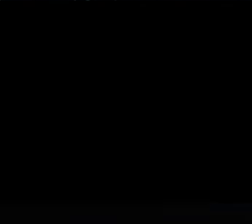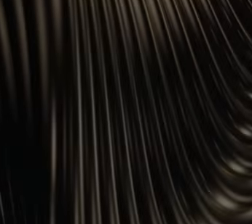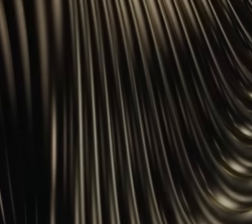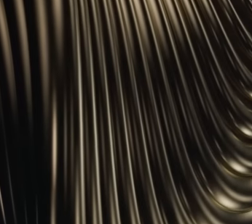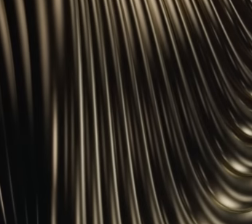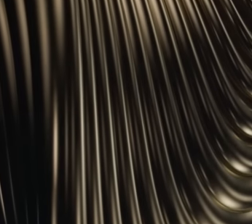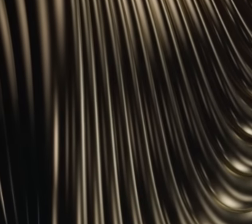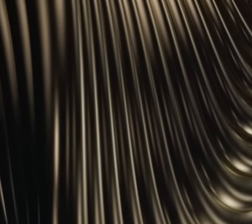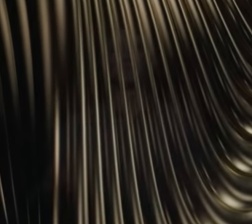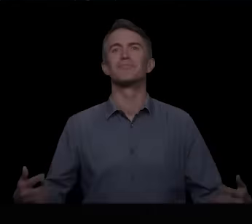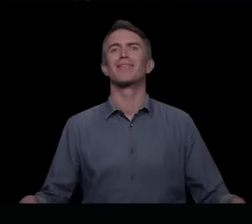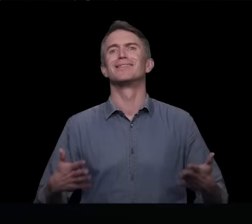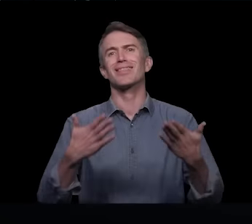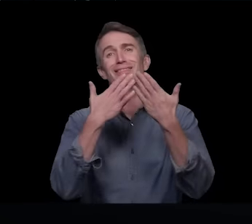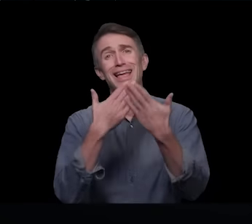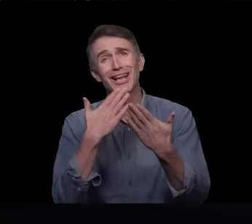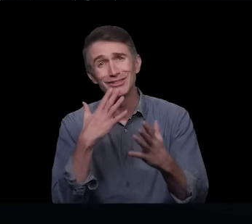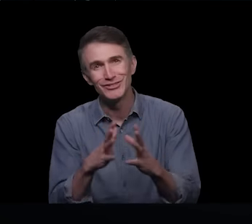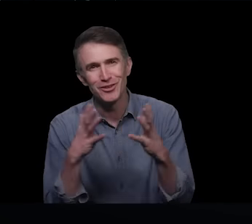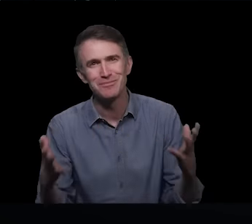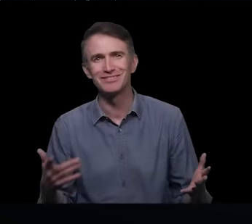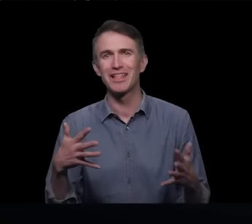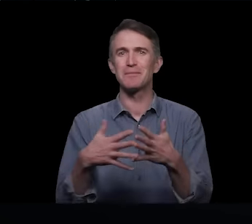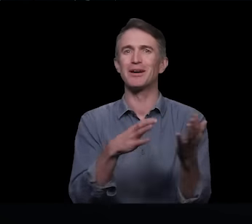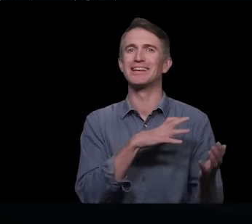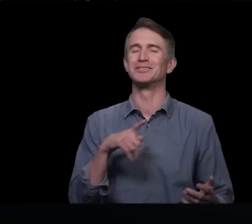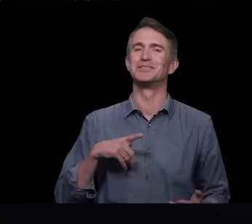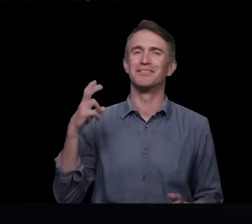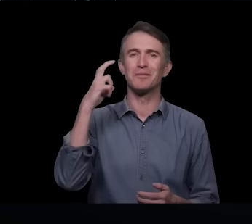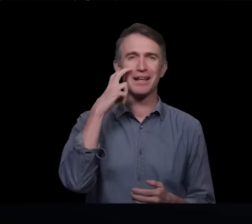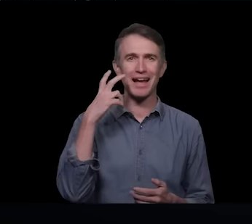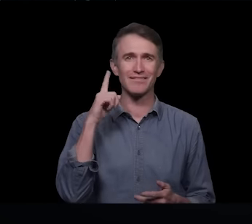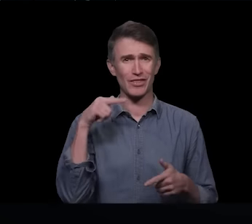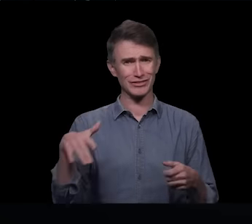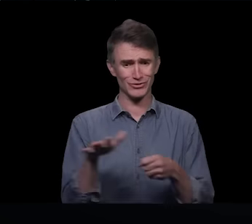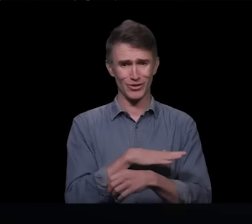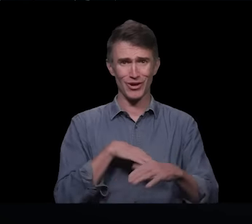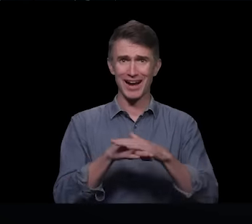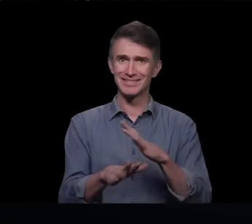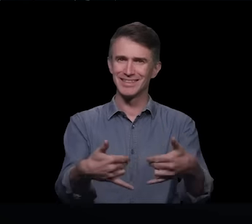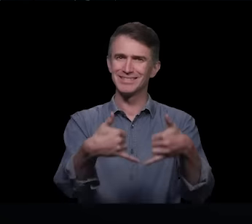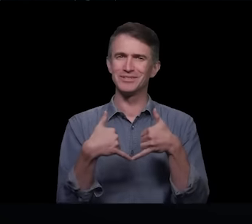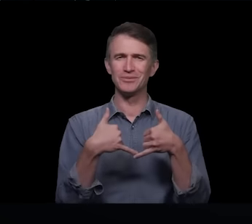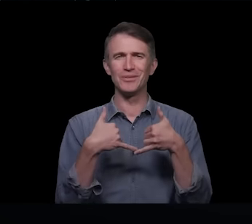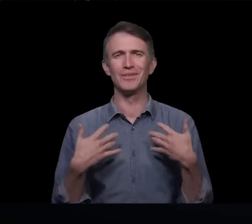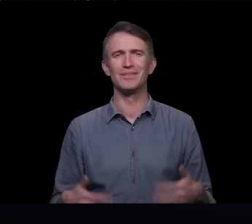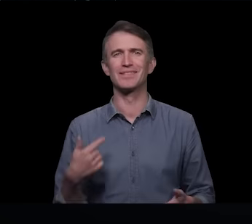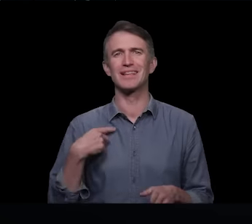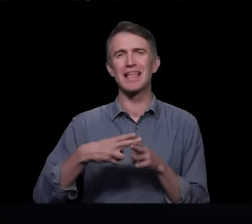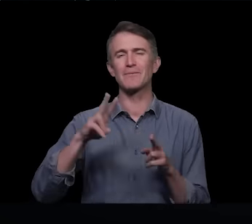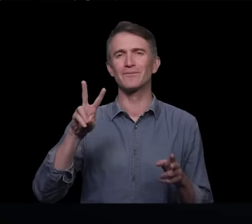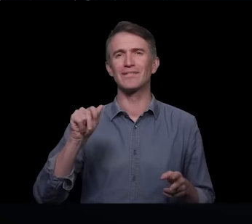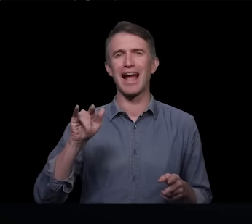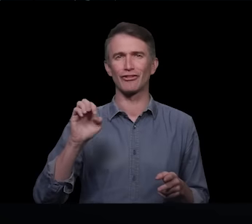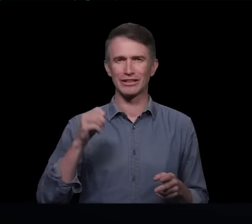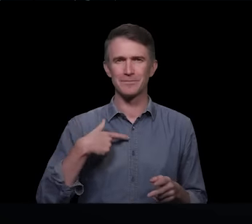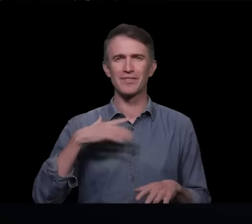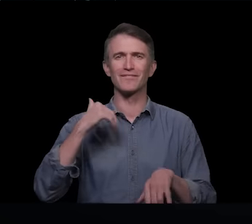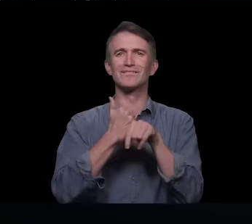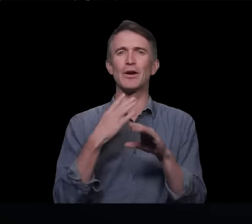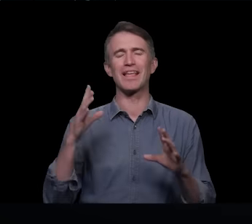woman with four prospects. Yay! Thank you so much, American Council of the Blind, for this Total Access Award. My name is